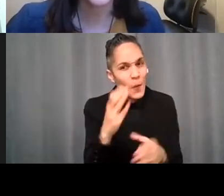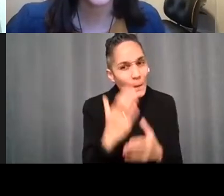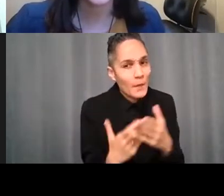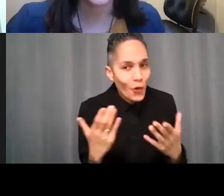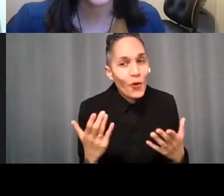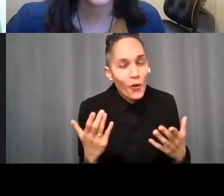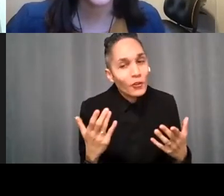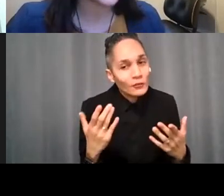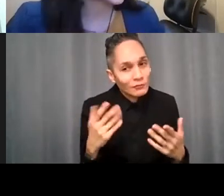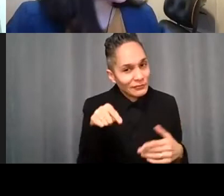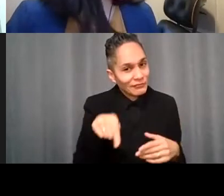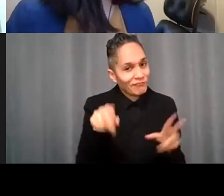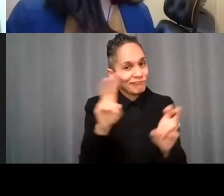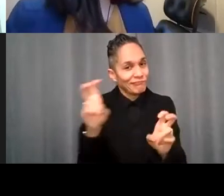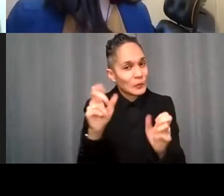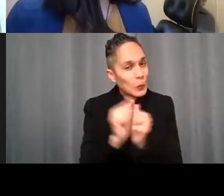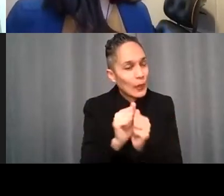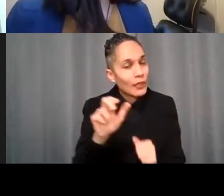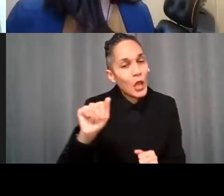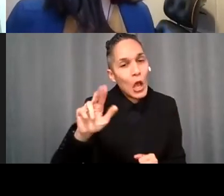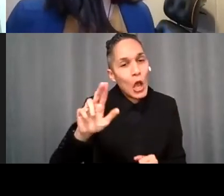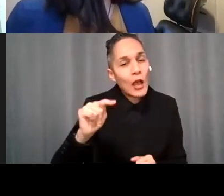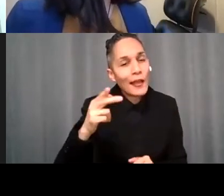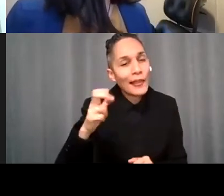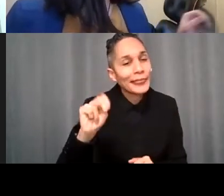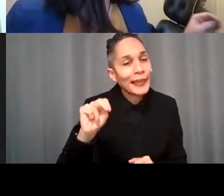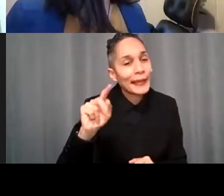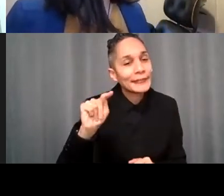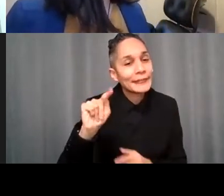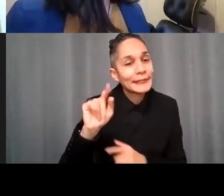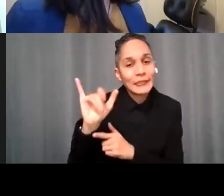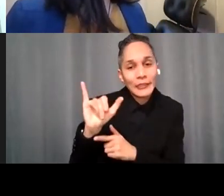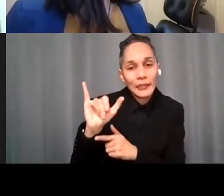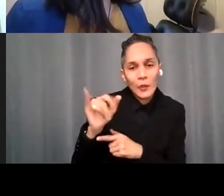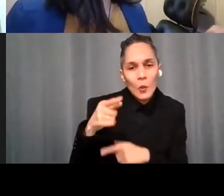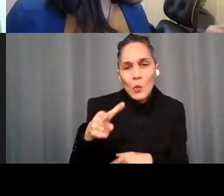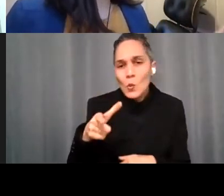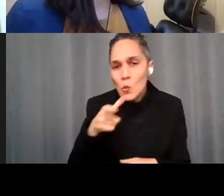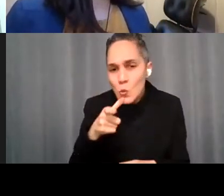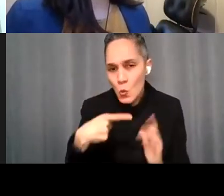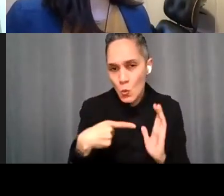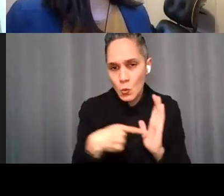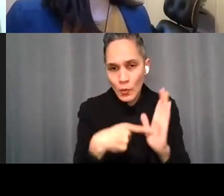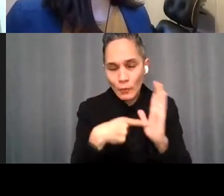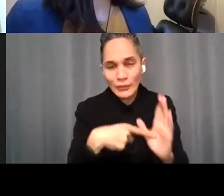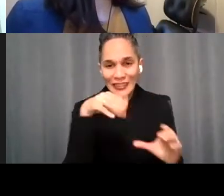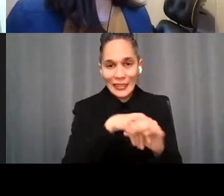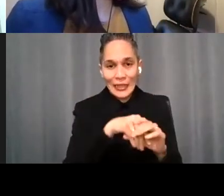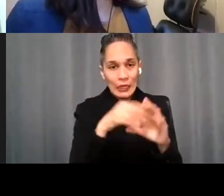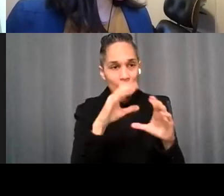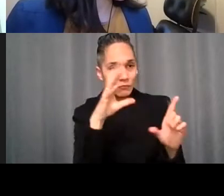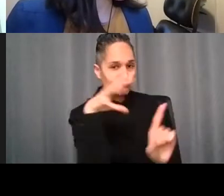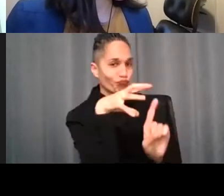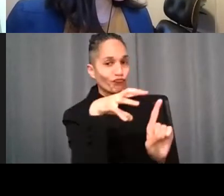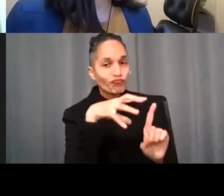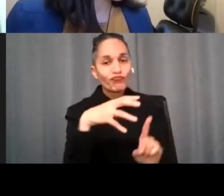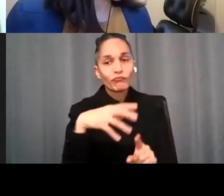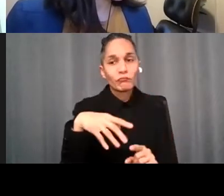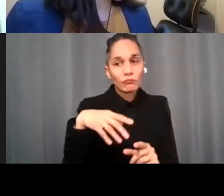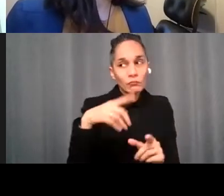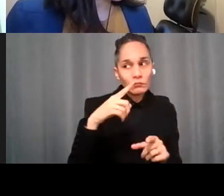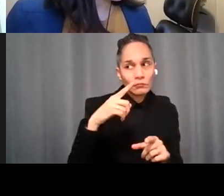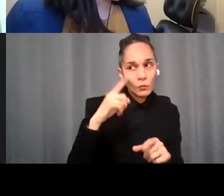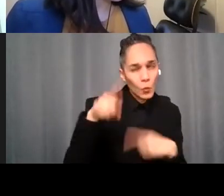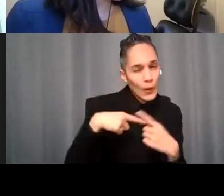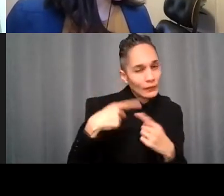you know, the topic of authenticity, in terms of who is being represented in front of the camera when it comes to story. So before